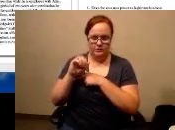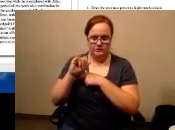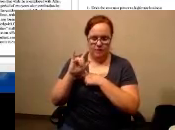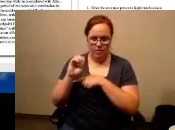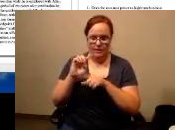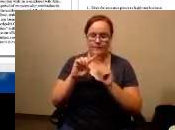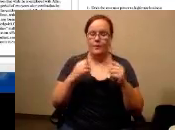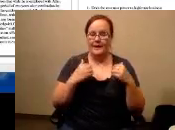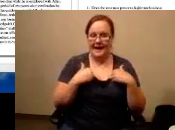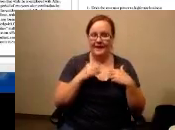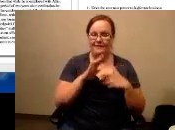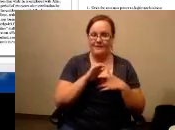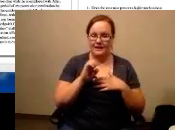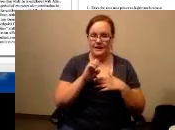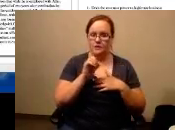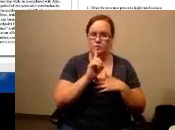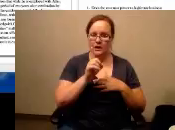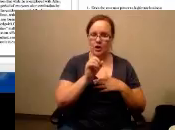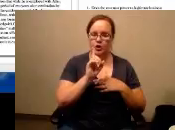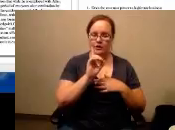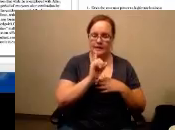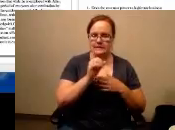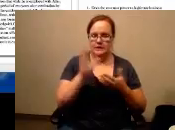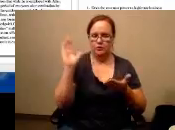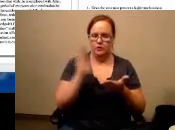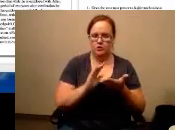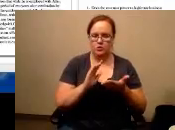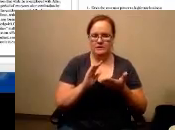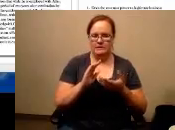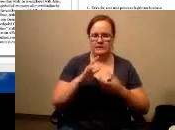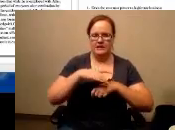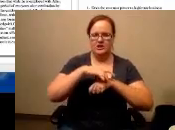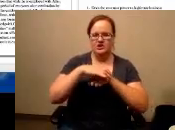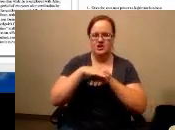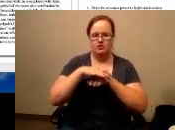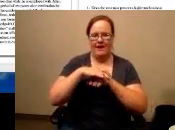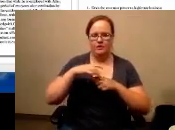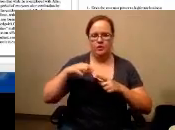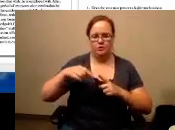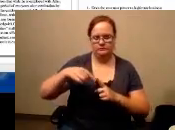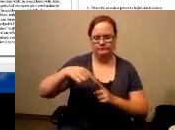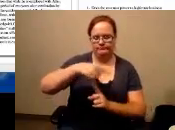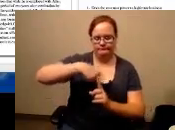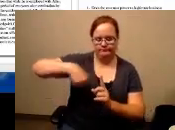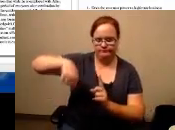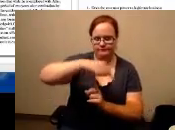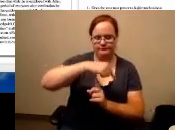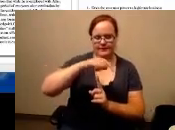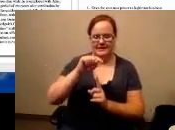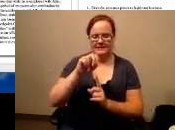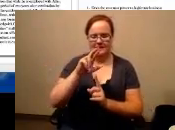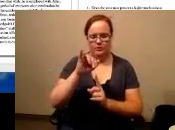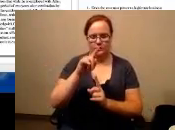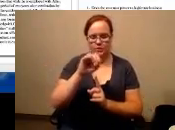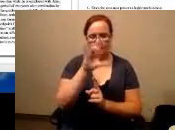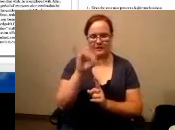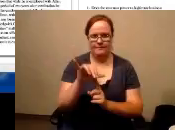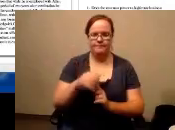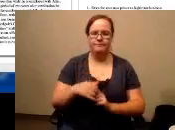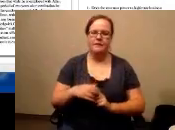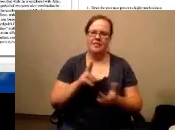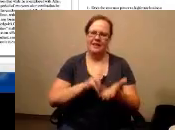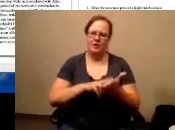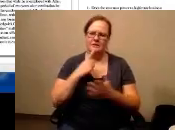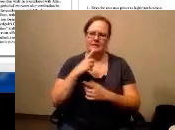they reduced the territory, the geographical scope. It was, the contract said 30 miles